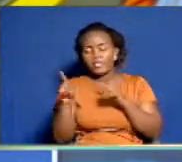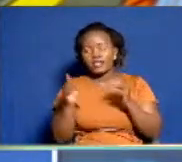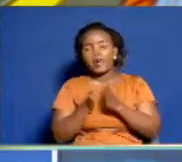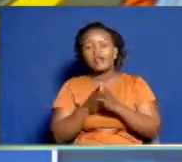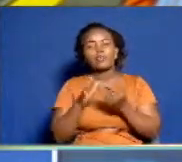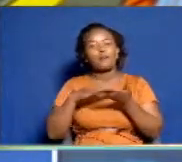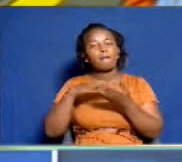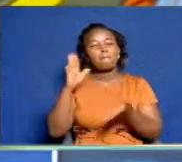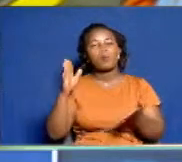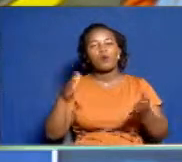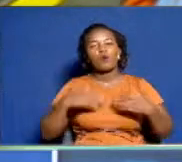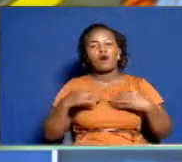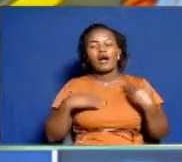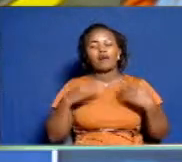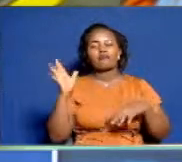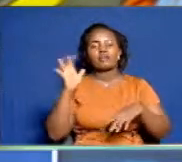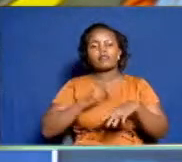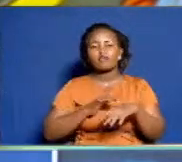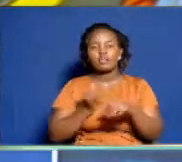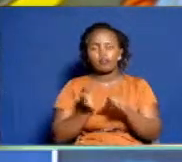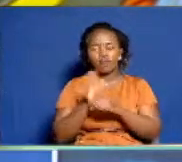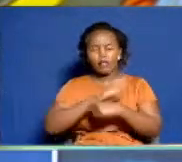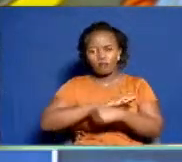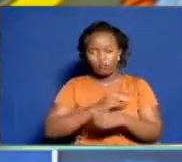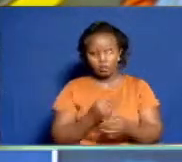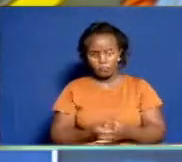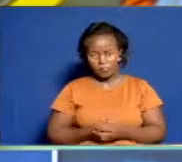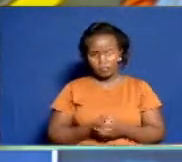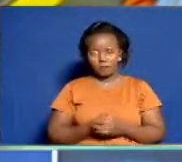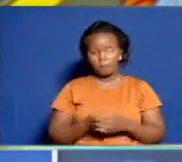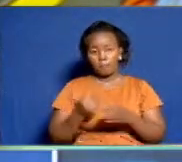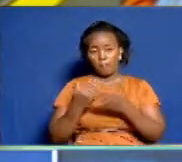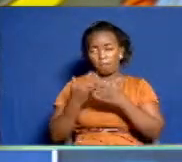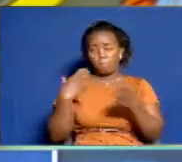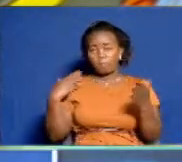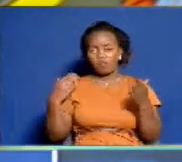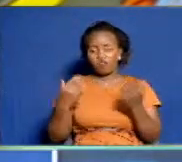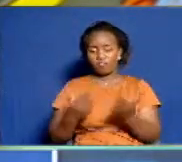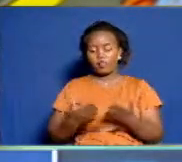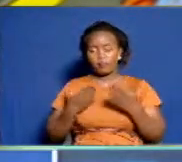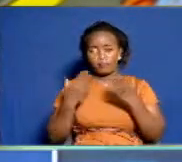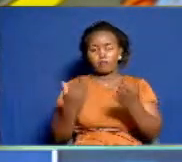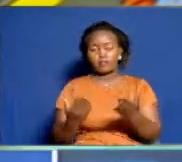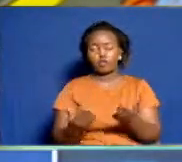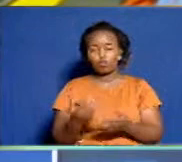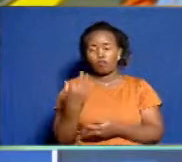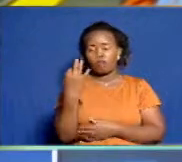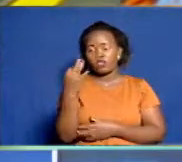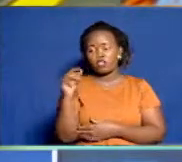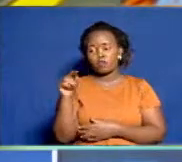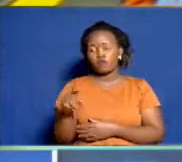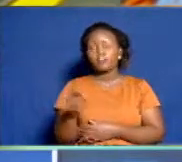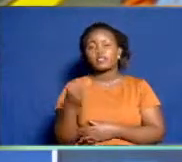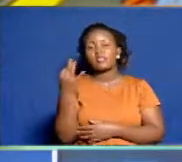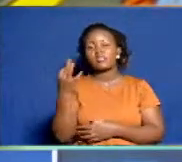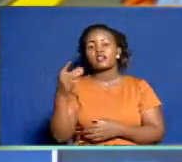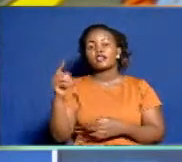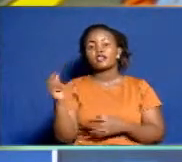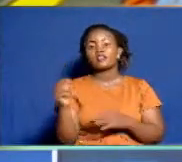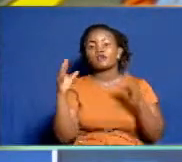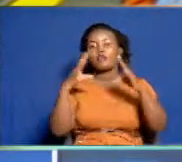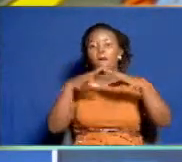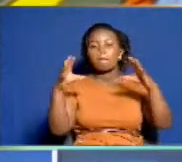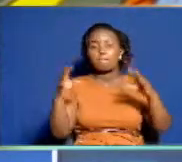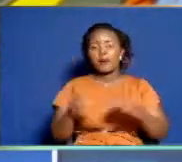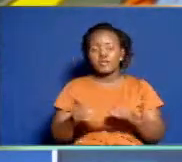brunt of disruptions caused by the pandemic. Ahead of the presentation of the 3.66 trillion shillings budget,